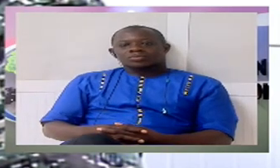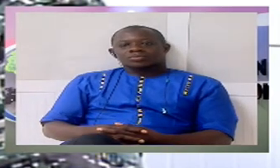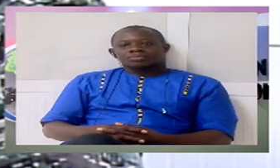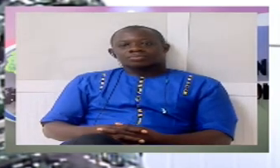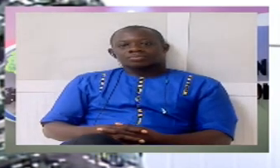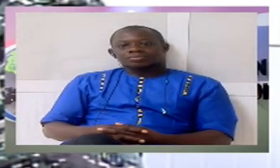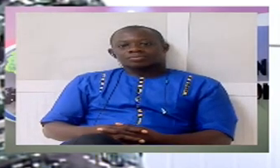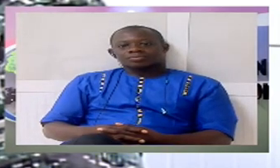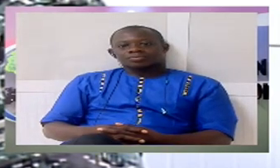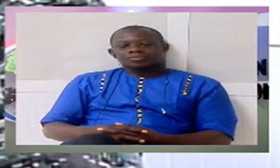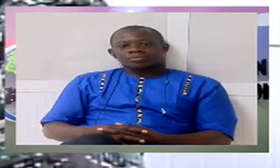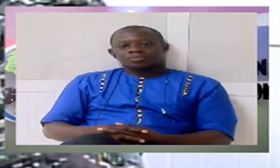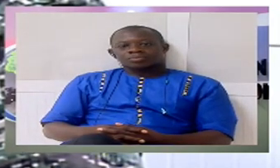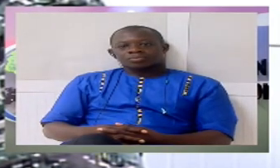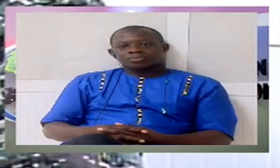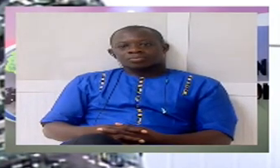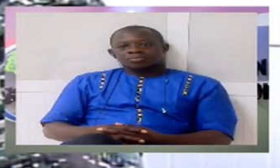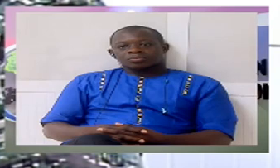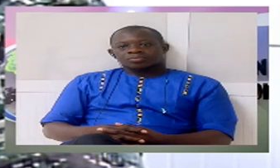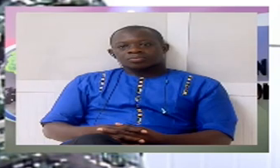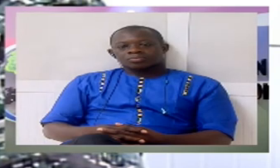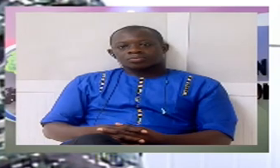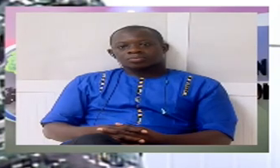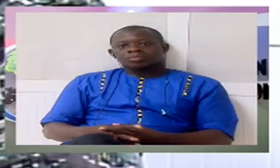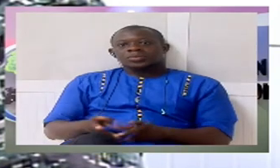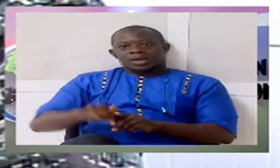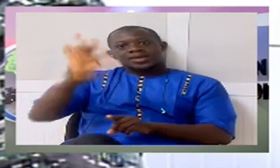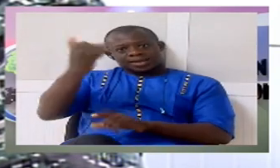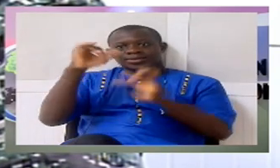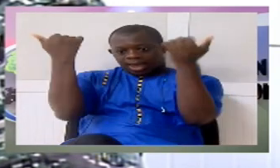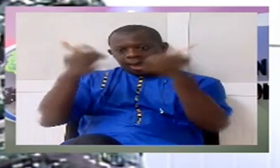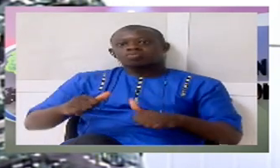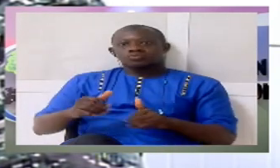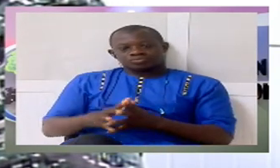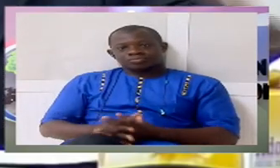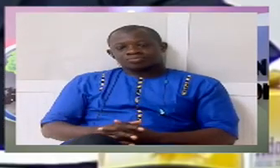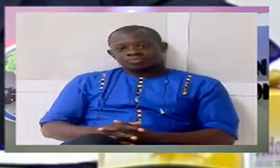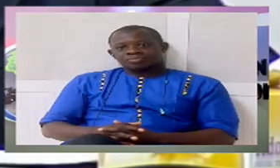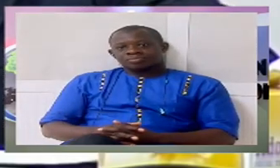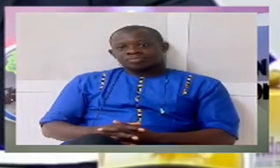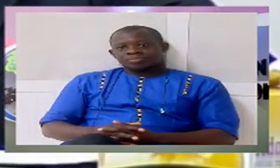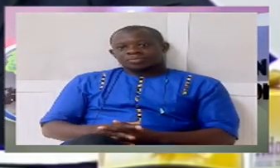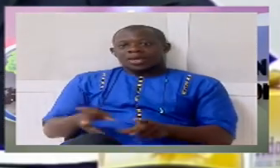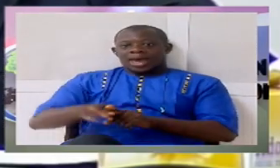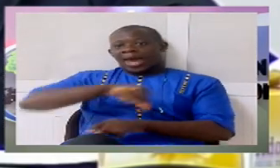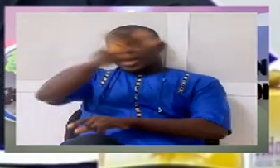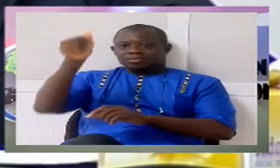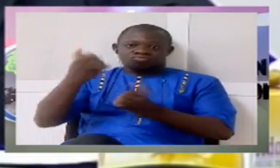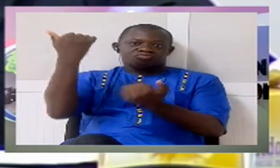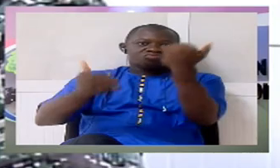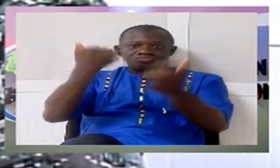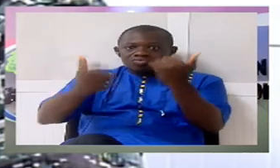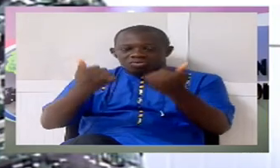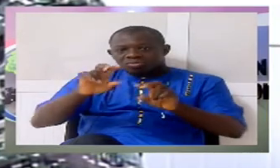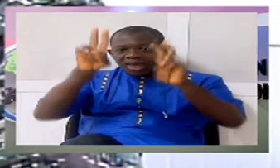bir motom mu fetel ko lolu mo xew lu am la. That is what happened. The convoy proceeded like nothing